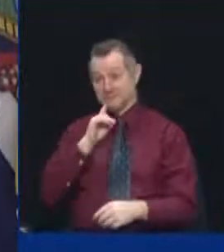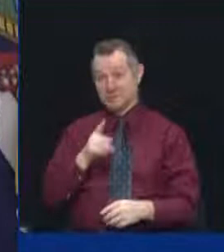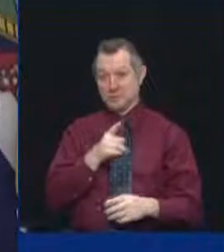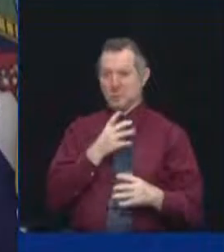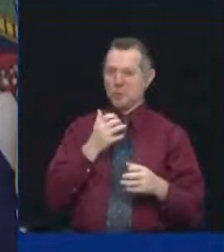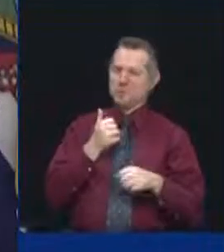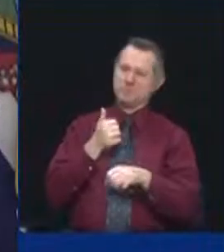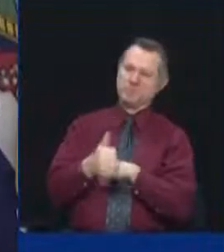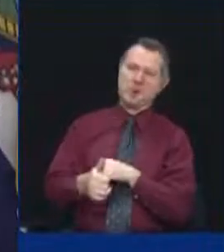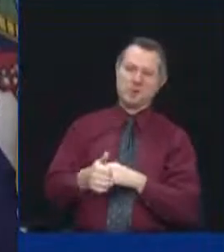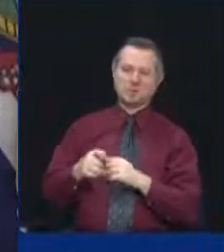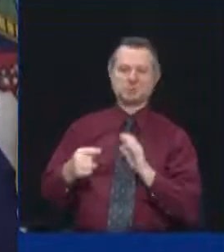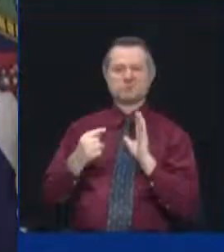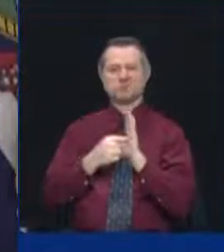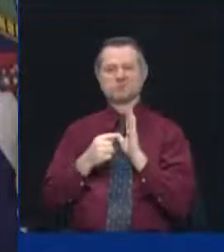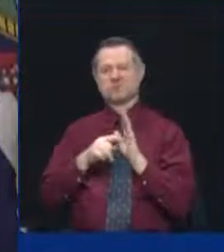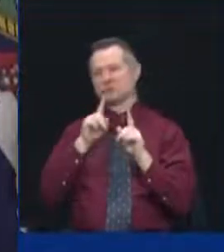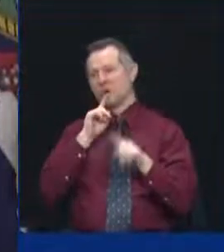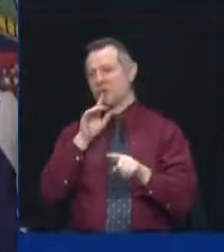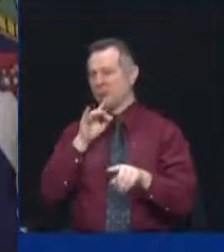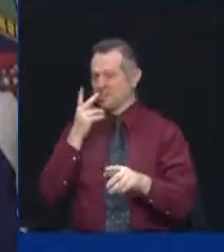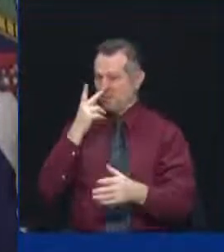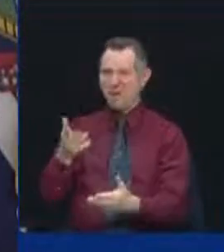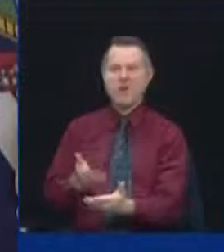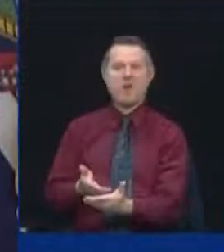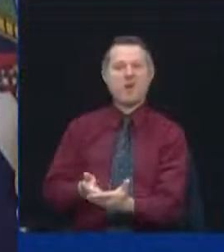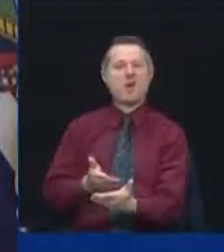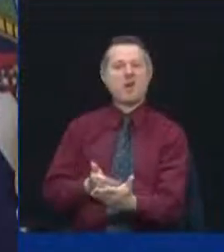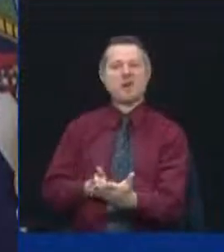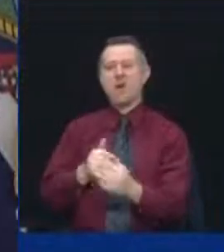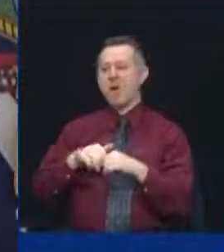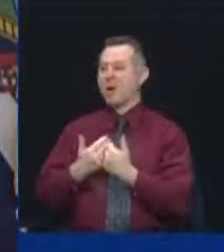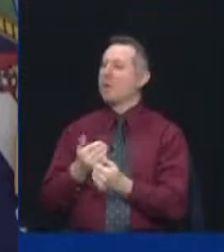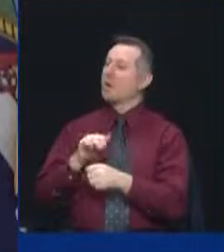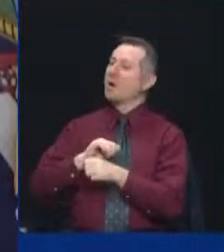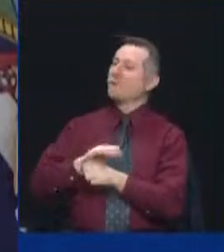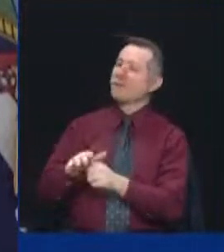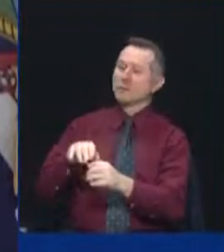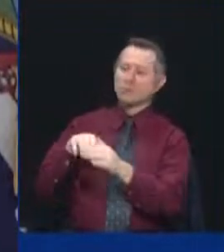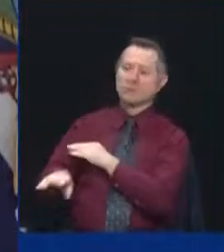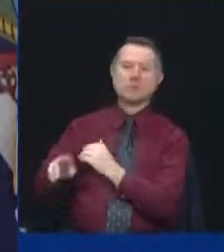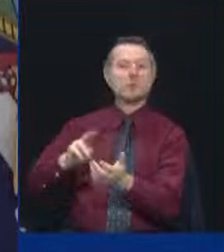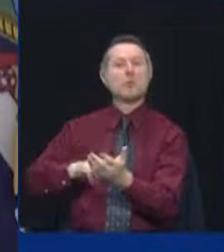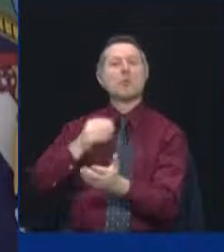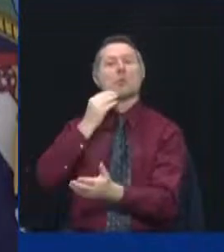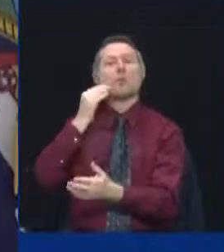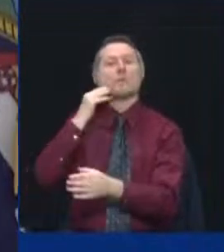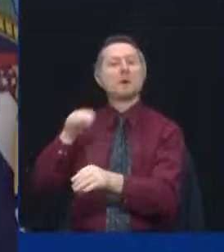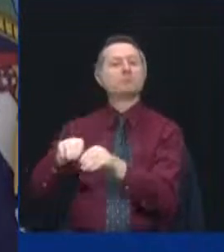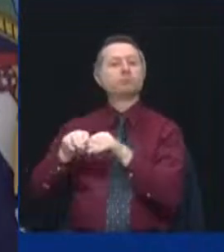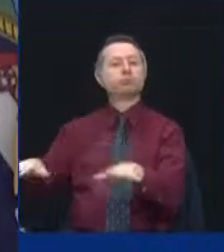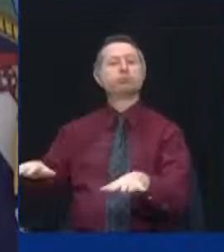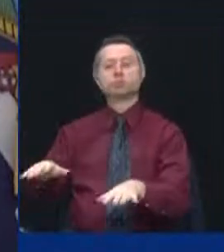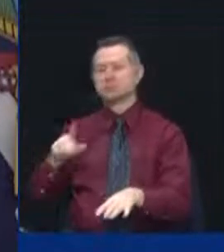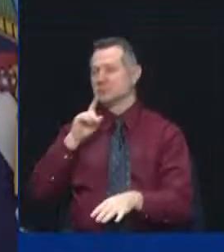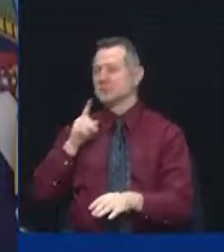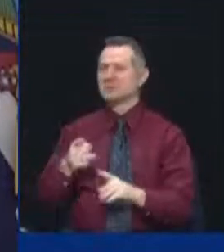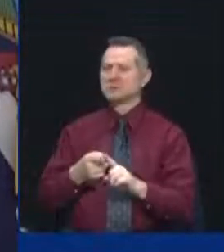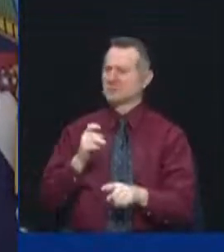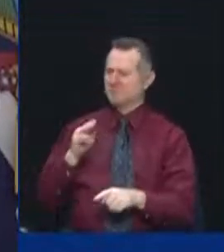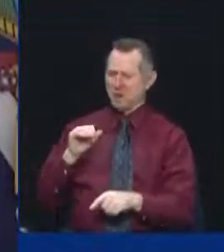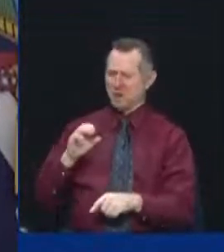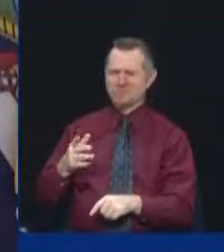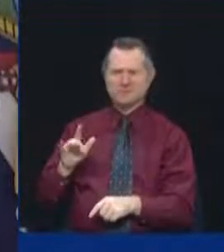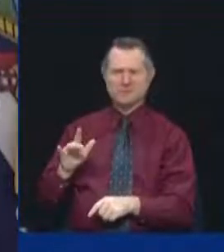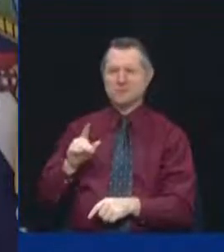clearly said how COVID got into nursing homes, had nothing to do with March 25th. They have taken every attempt